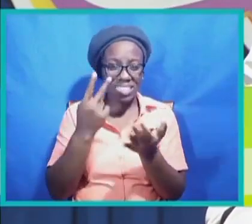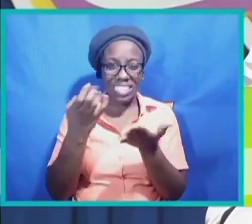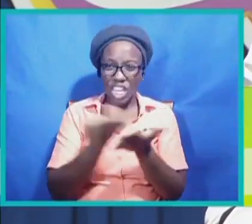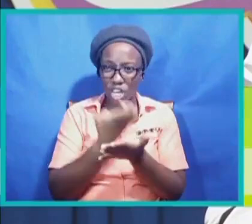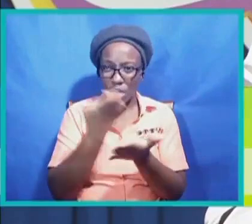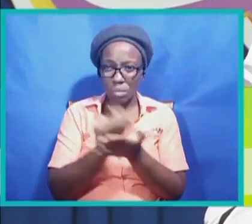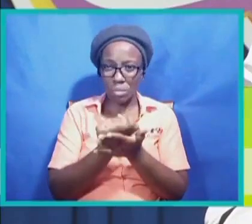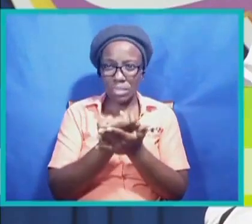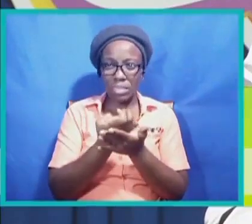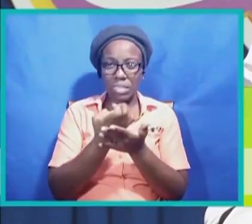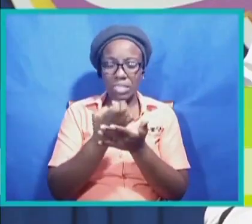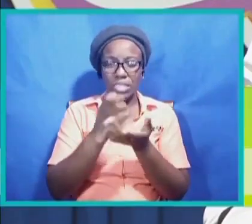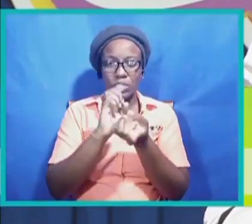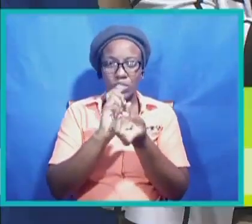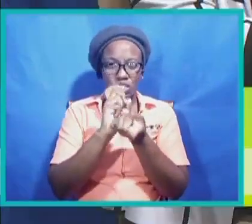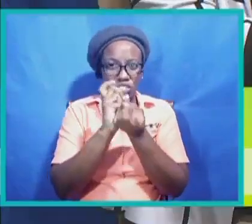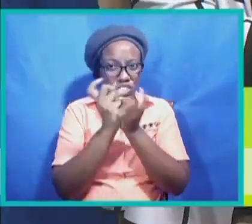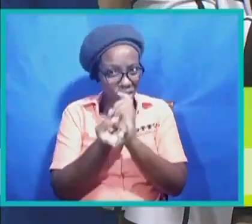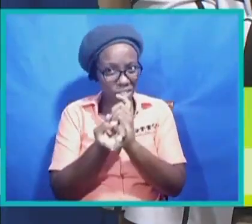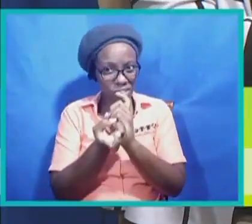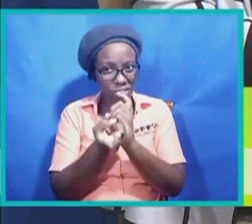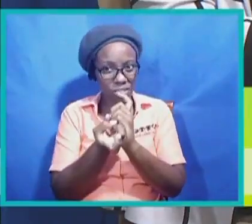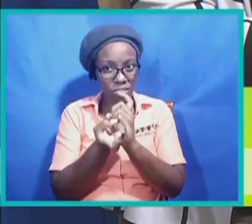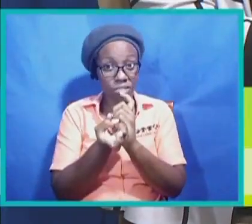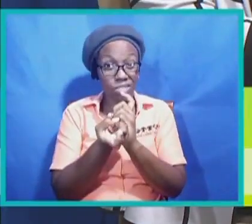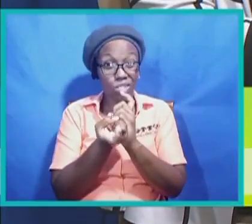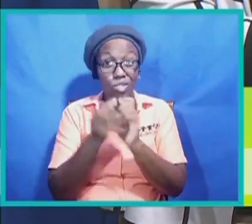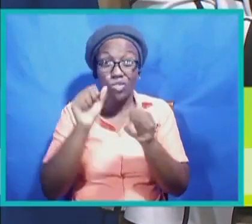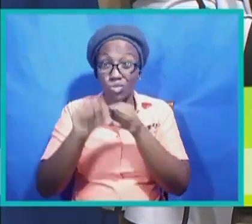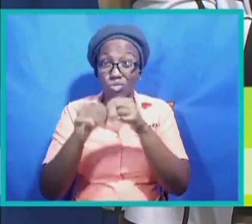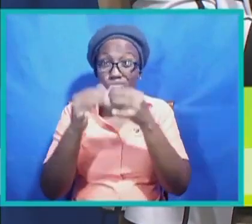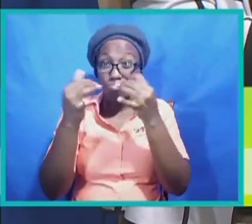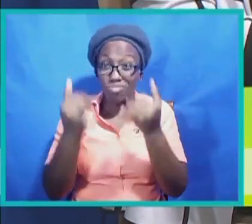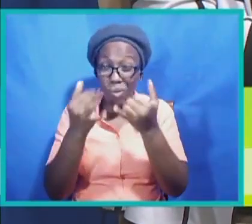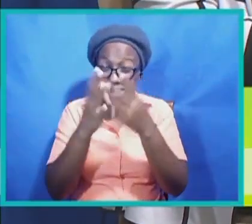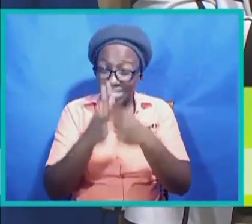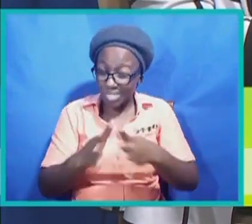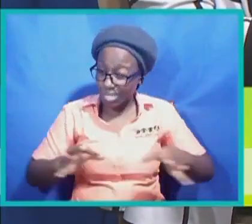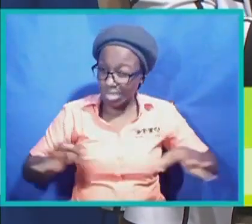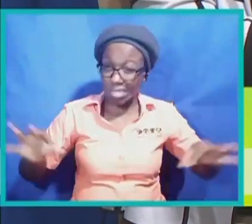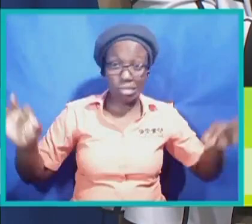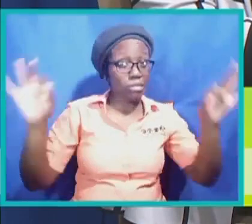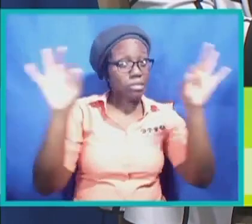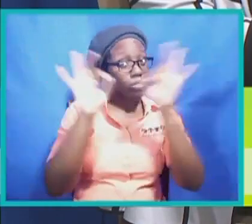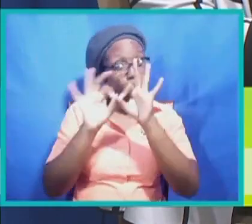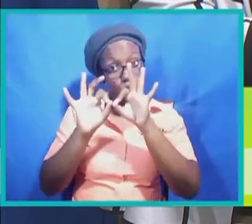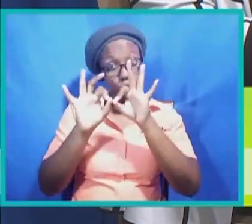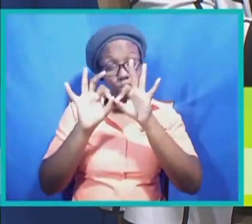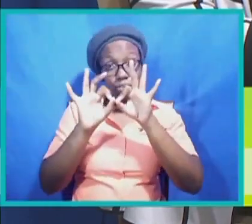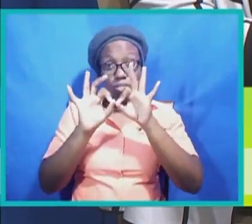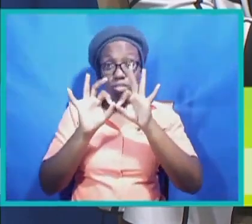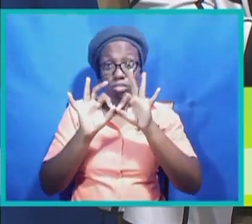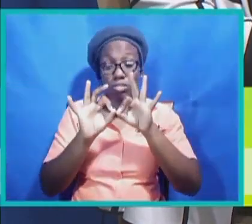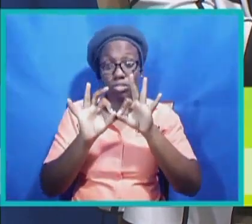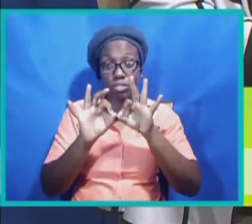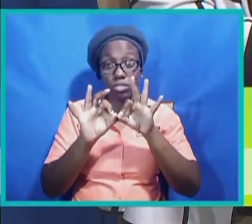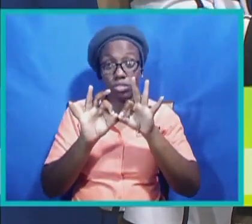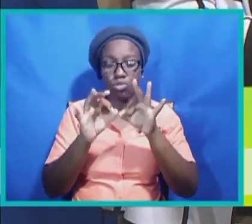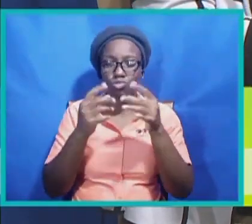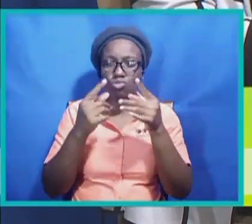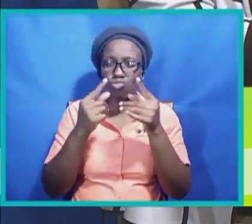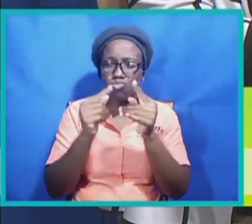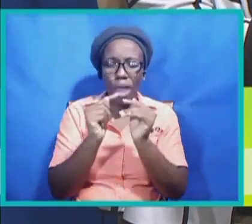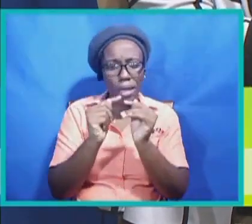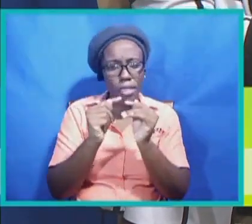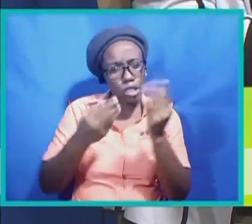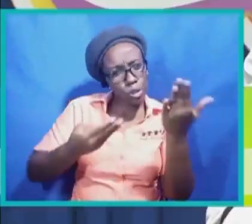it is absolutely critical, where we are looking at breaking into new industries